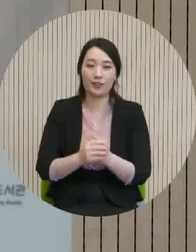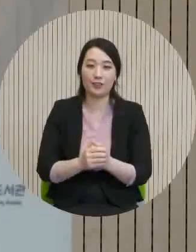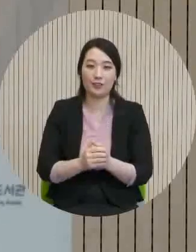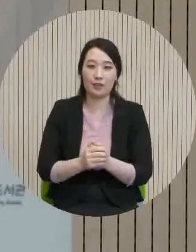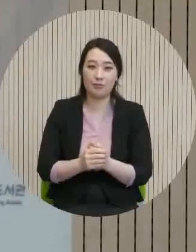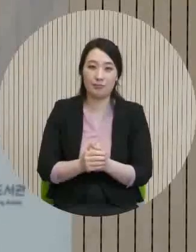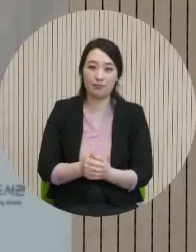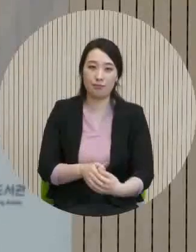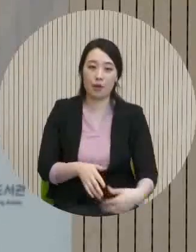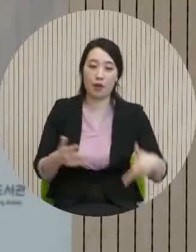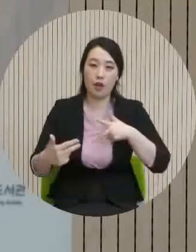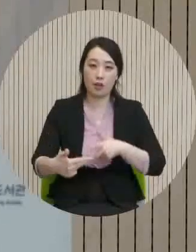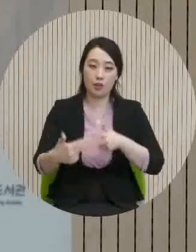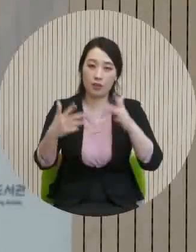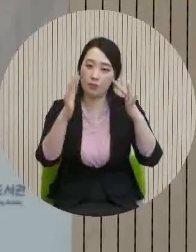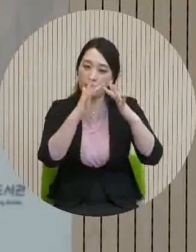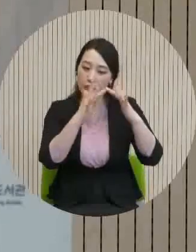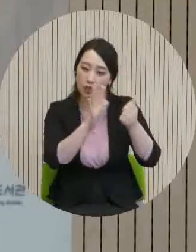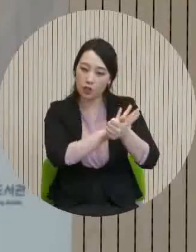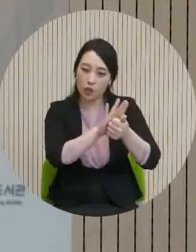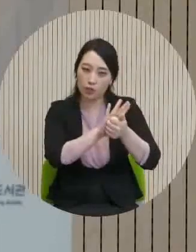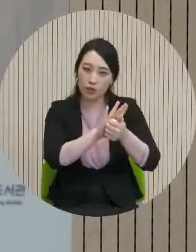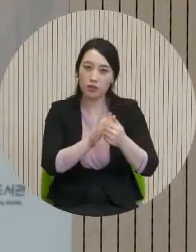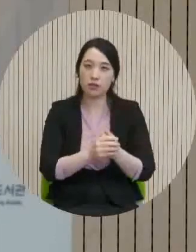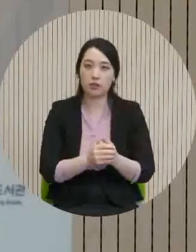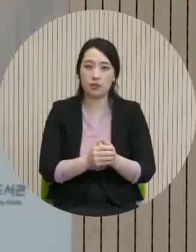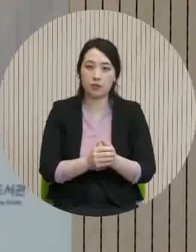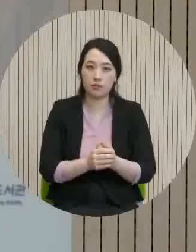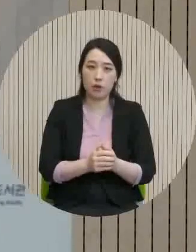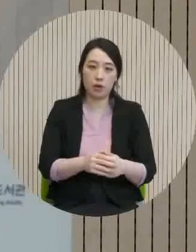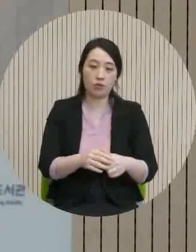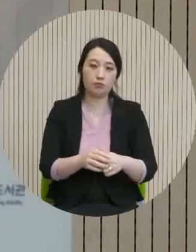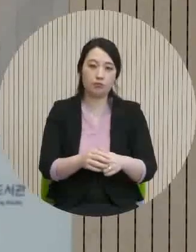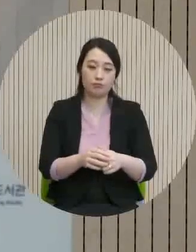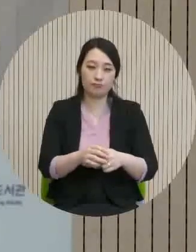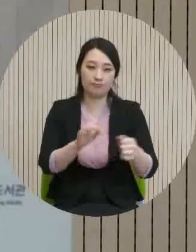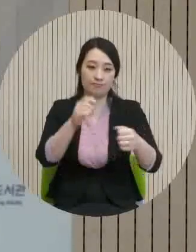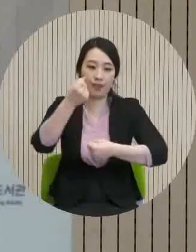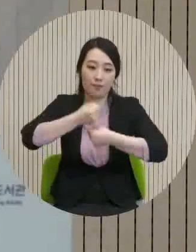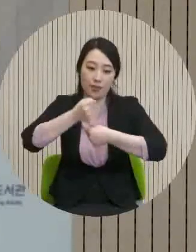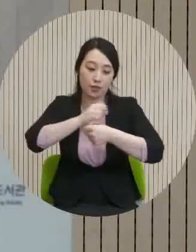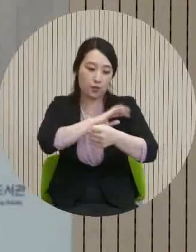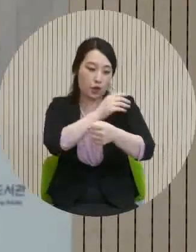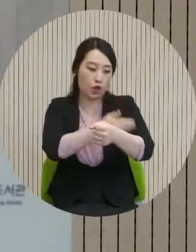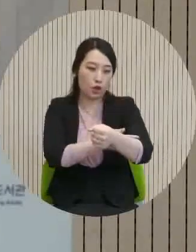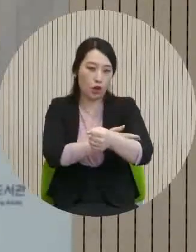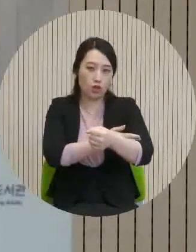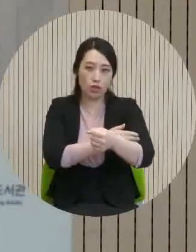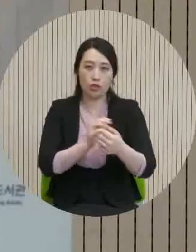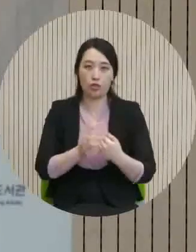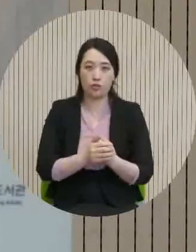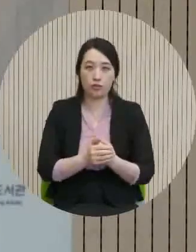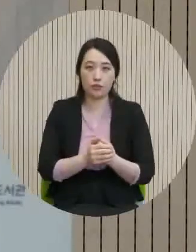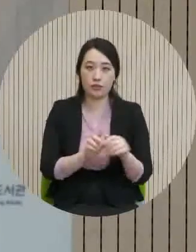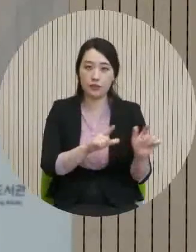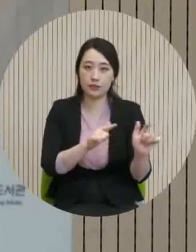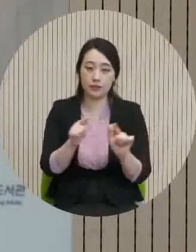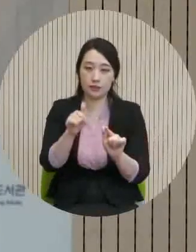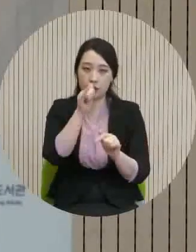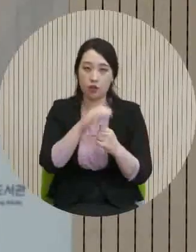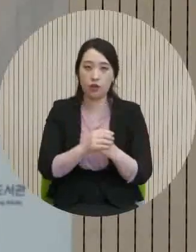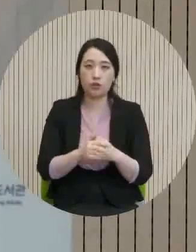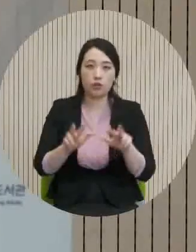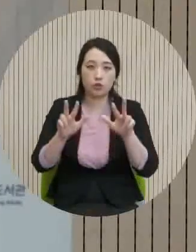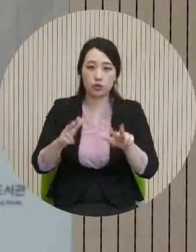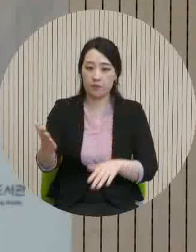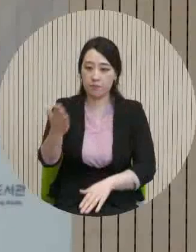Reading and the reading programs, the traditional interest of the libraries. In addition to these keywords, and there were